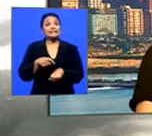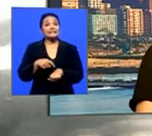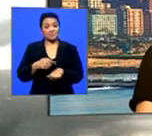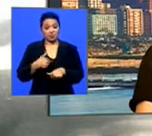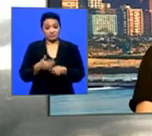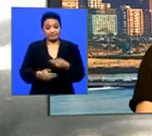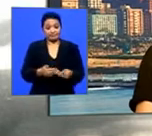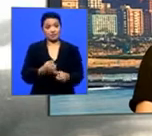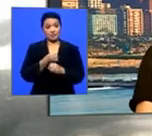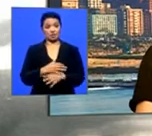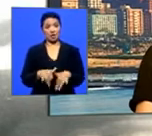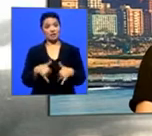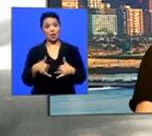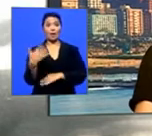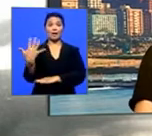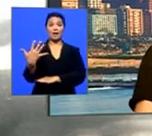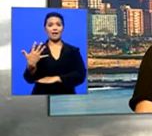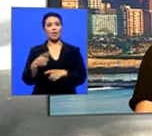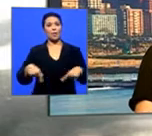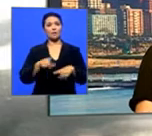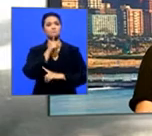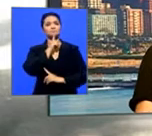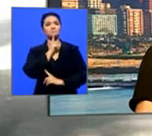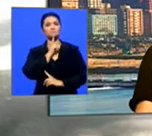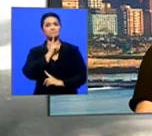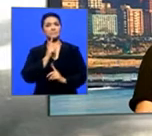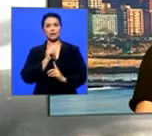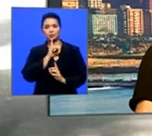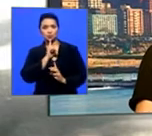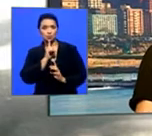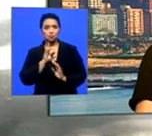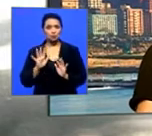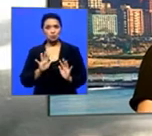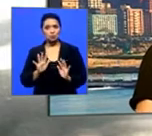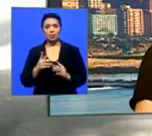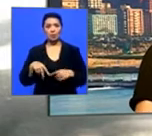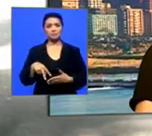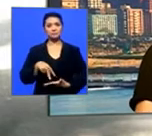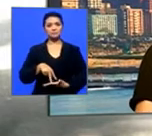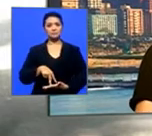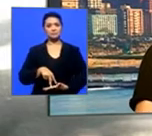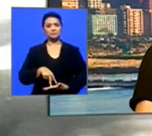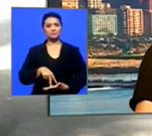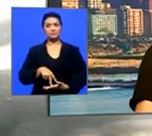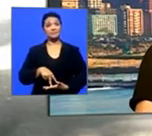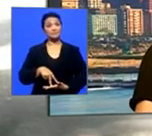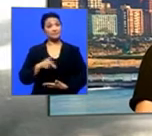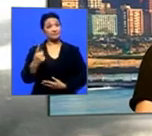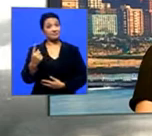with proceedings, everybody sort of kept quiet. There was these hushed tones, and suddenly everyone rose, and it was Madiba